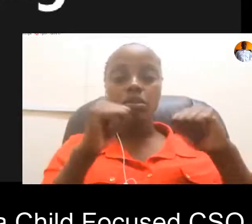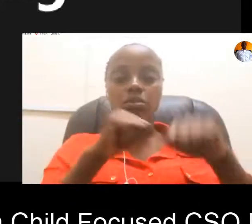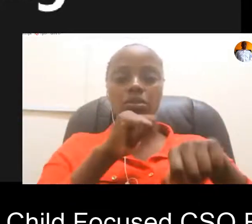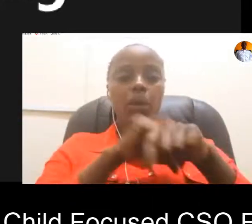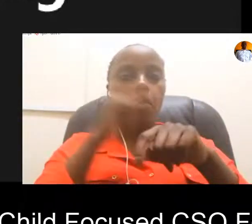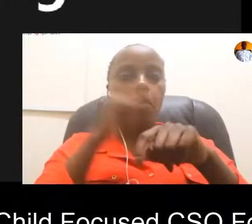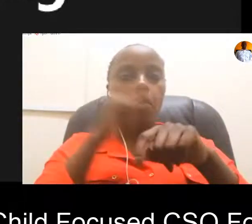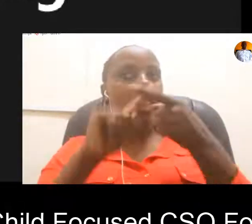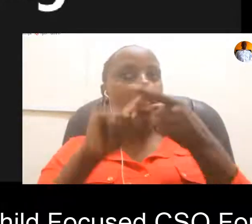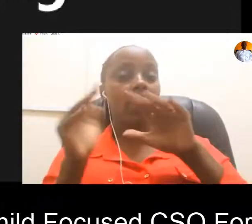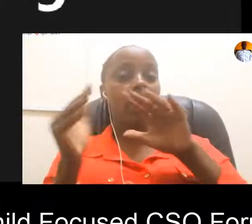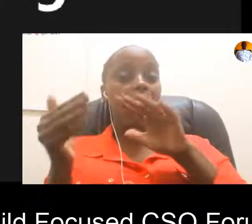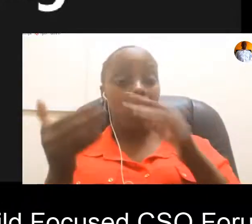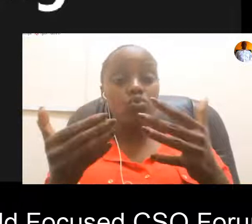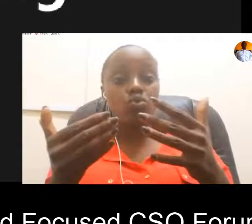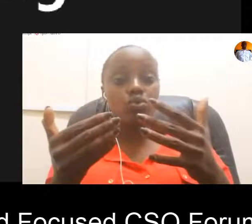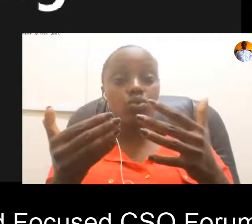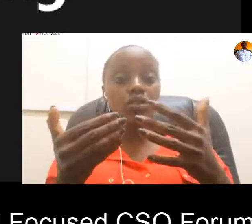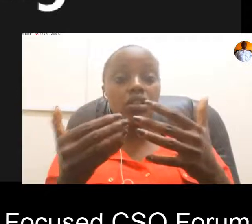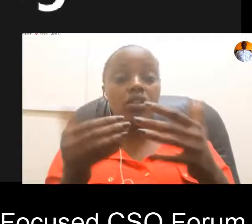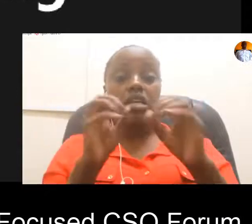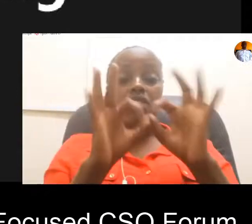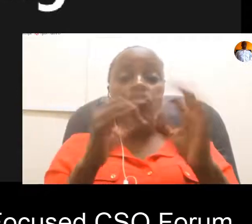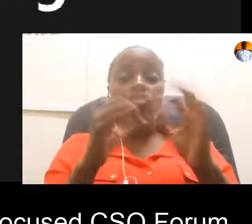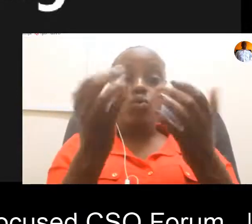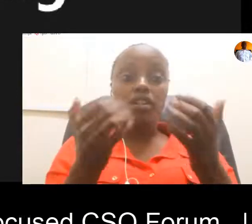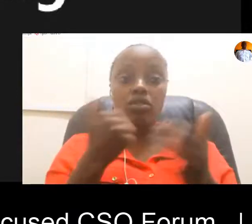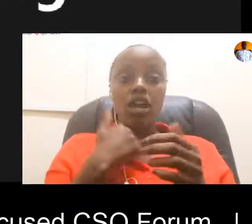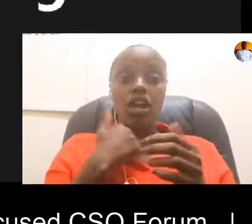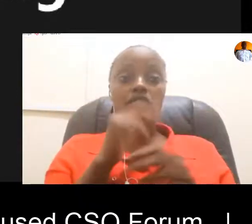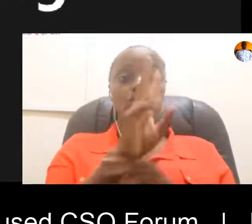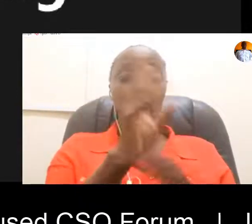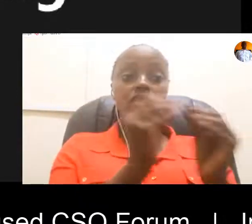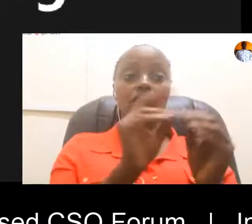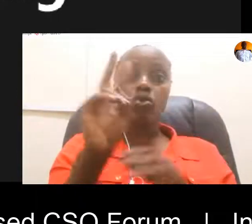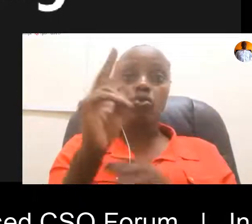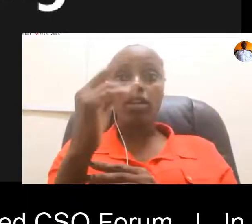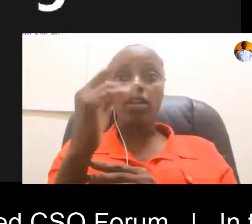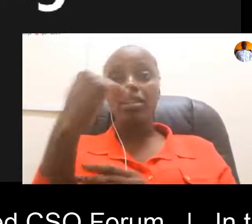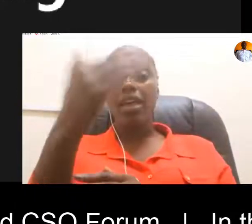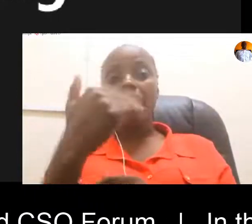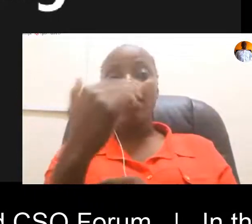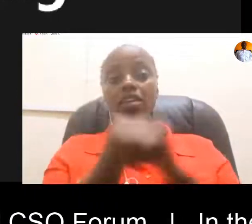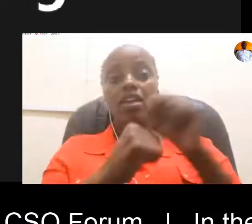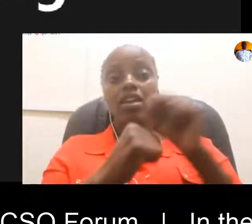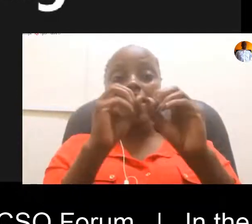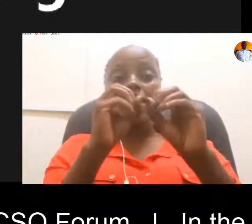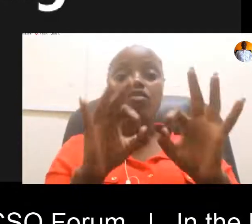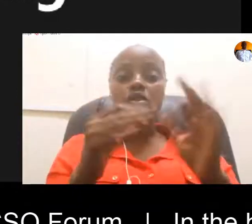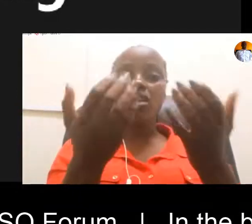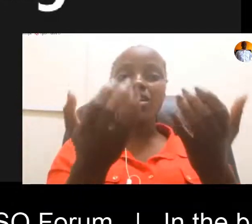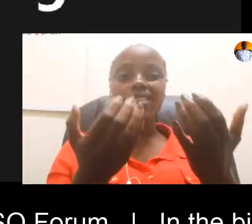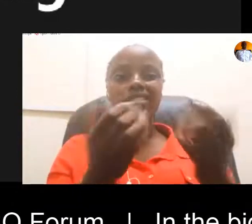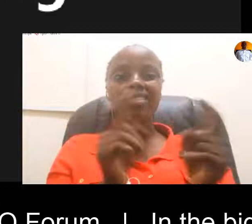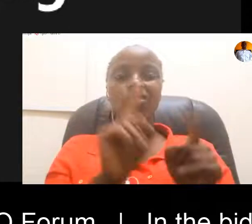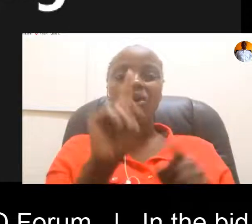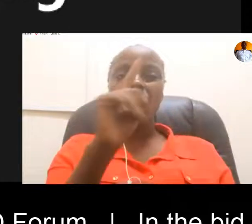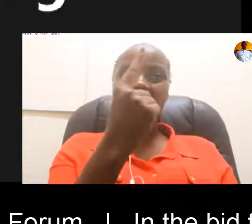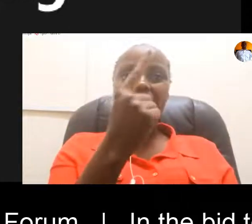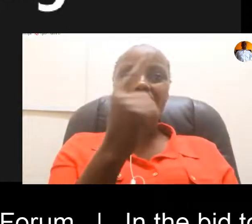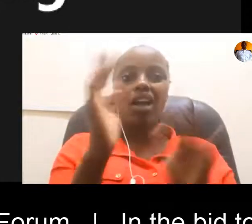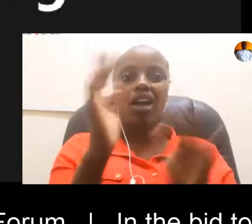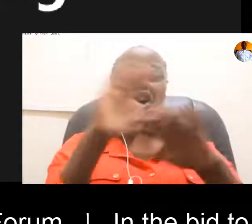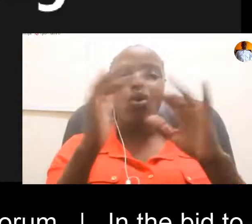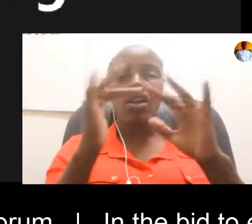about, whether we need to have 2 sessions twice a year, whether we need to have at least one virtual session. How